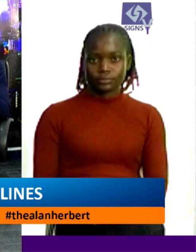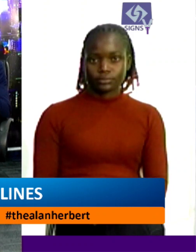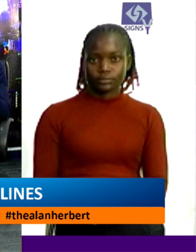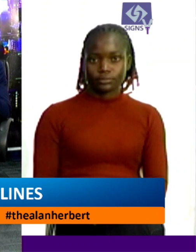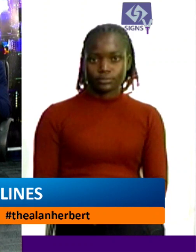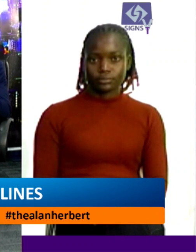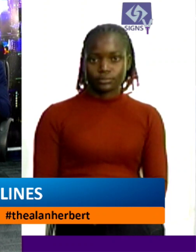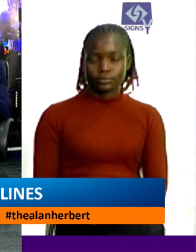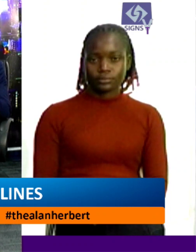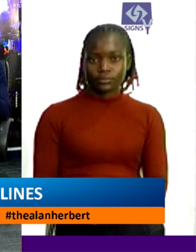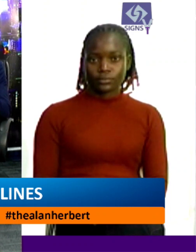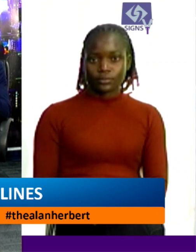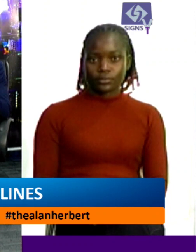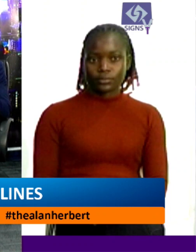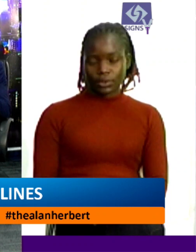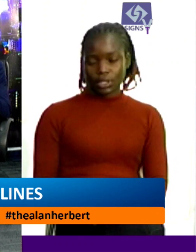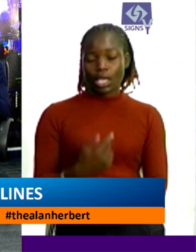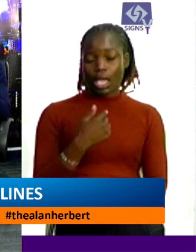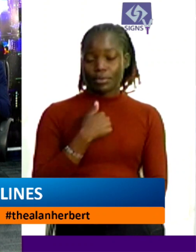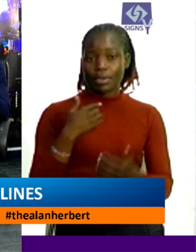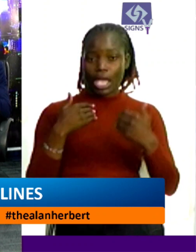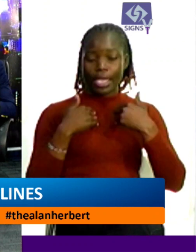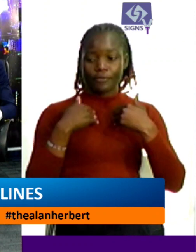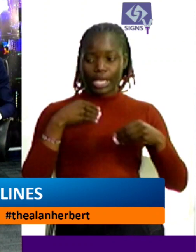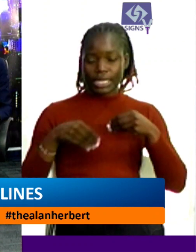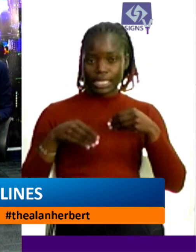UDPK. And I must say that I'm a person with the